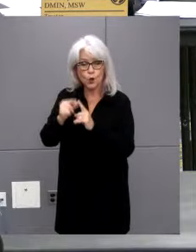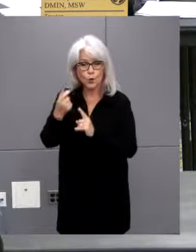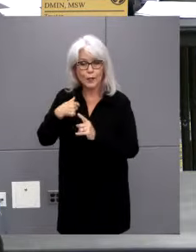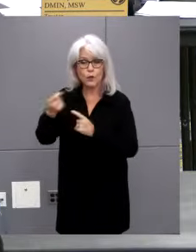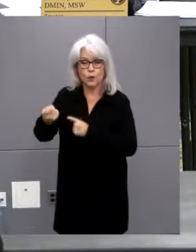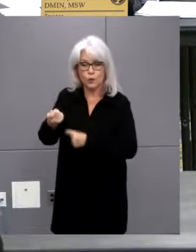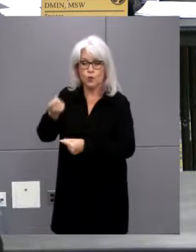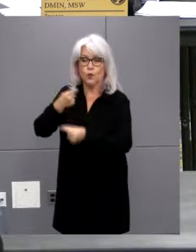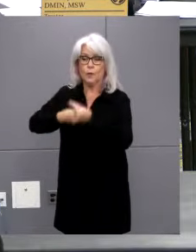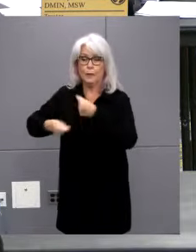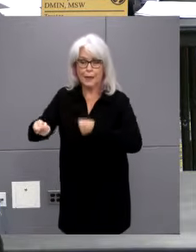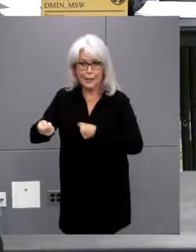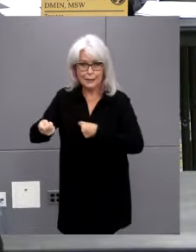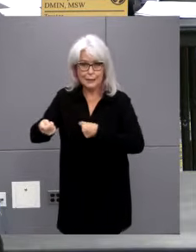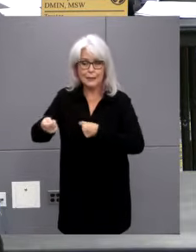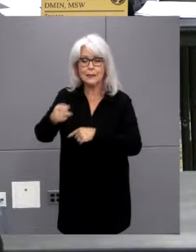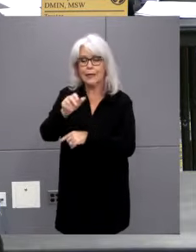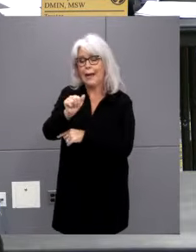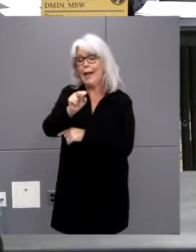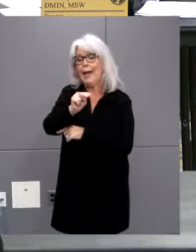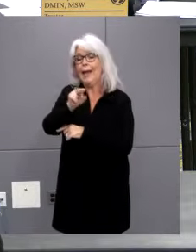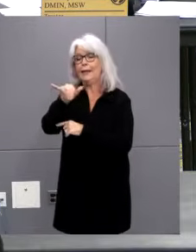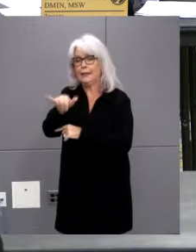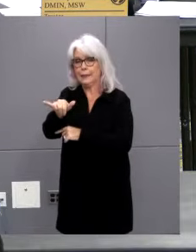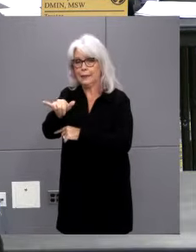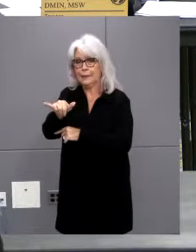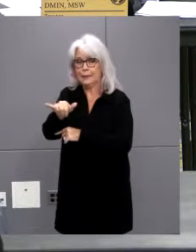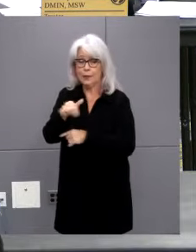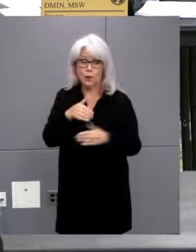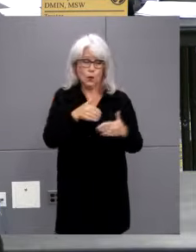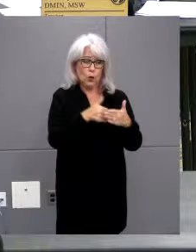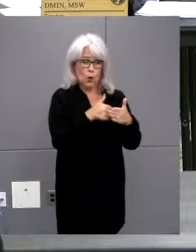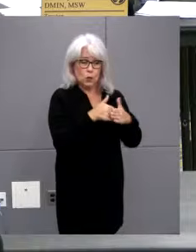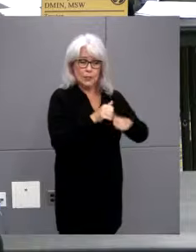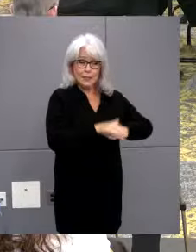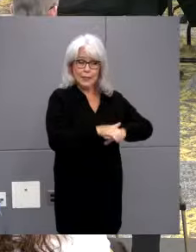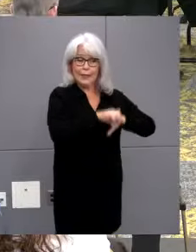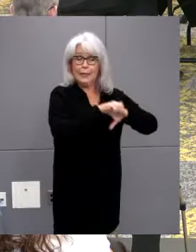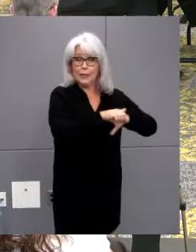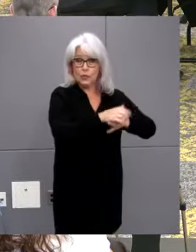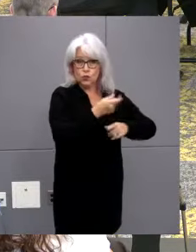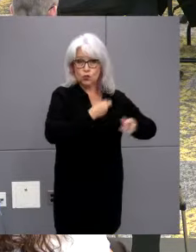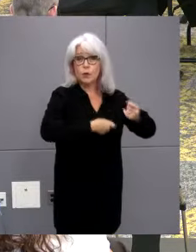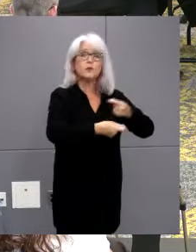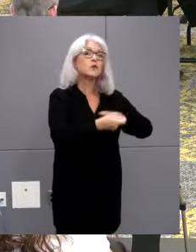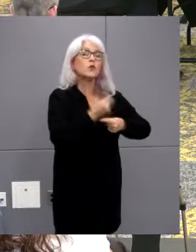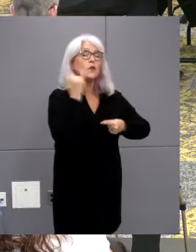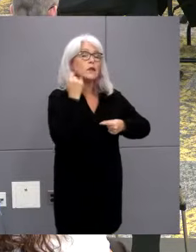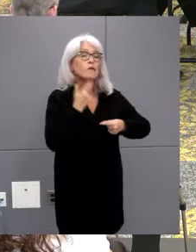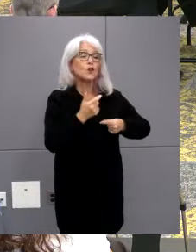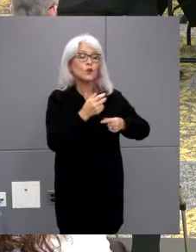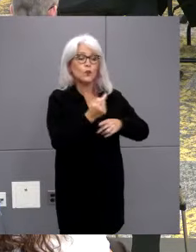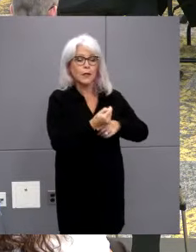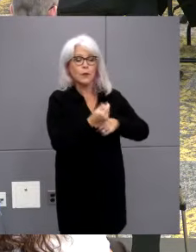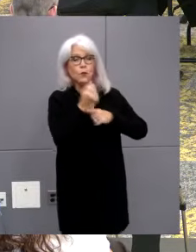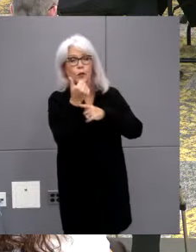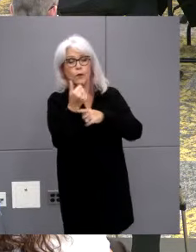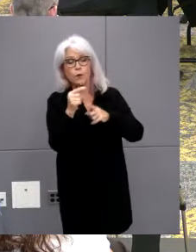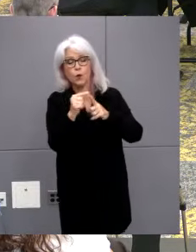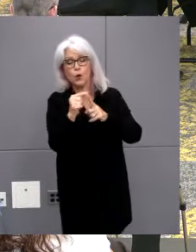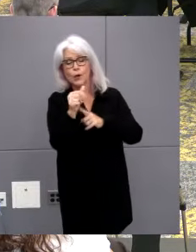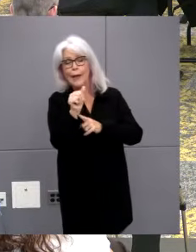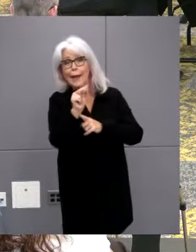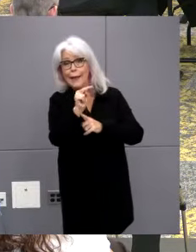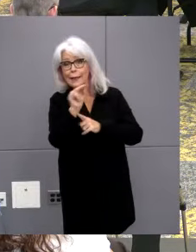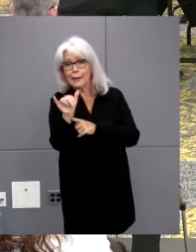any matter? It would be just the closest English substitute, if you eliminated the word any,